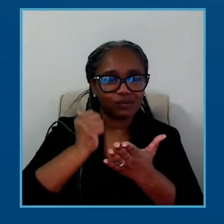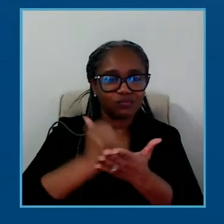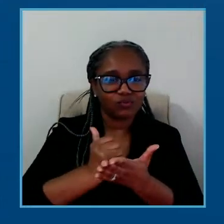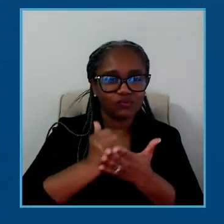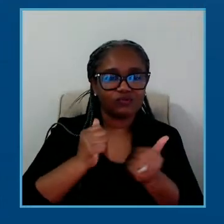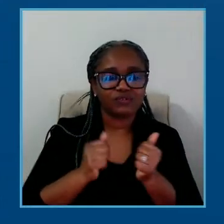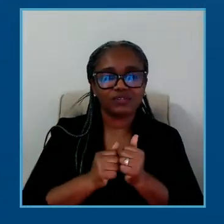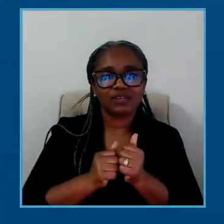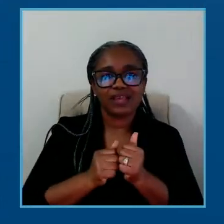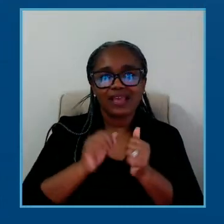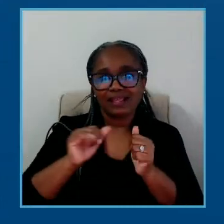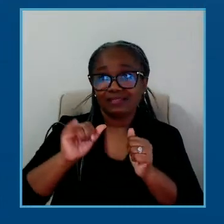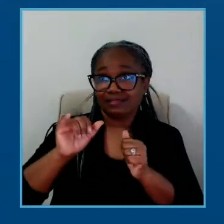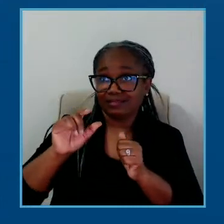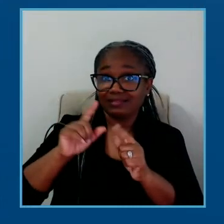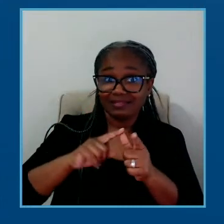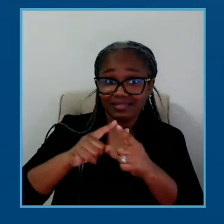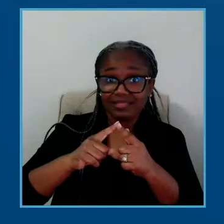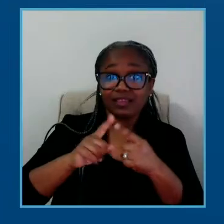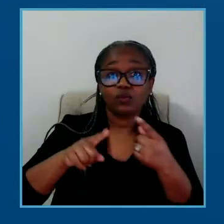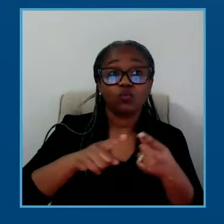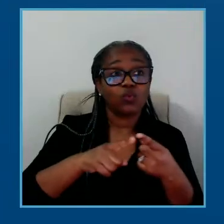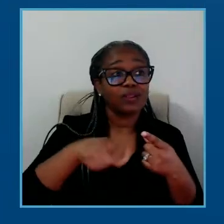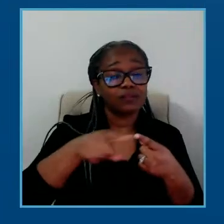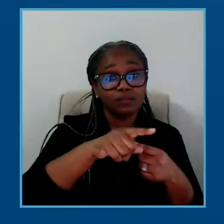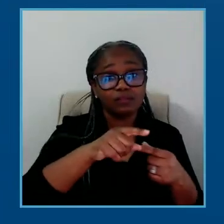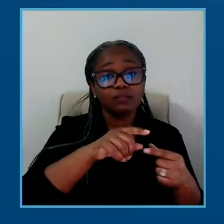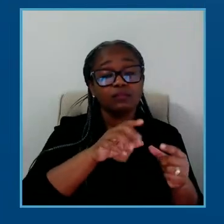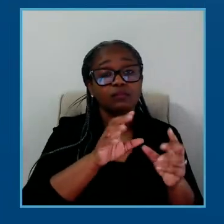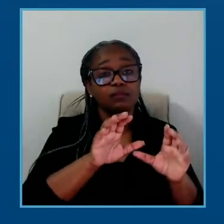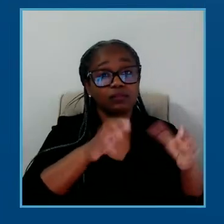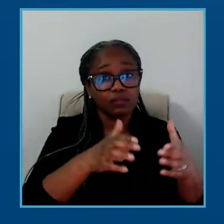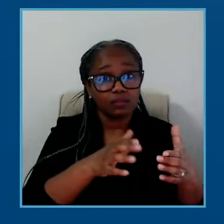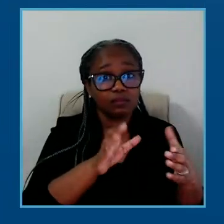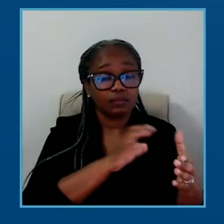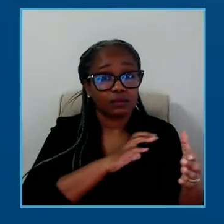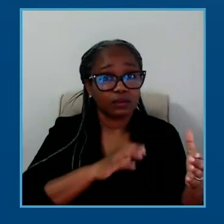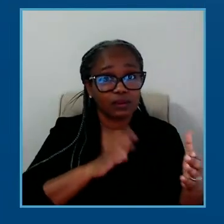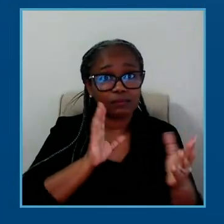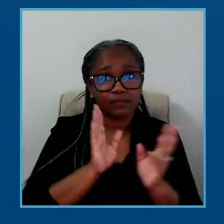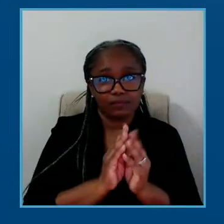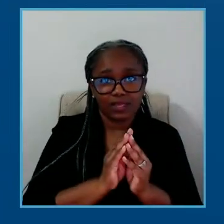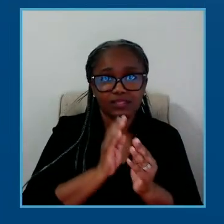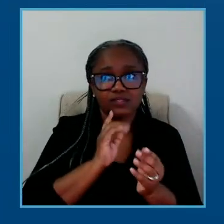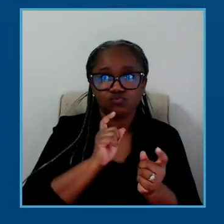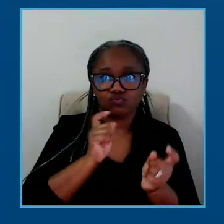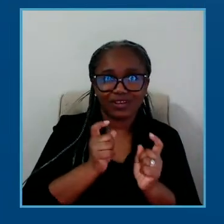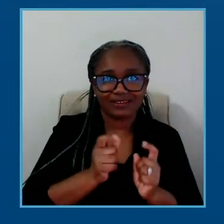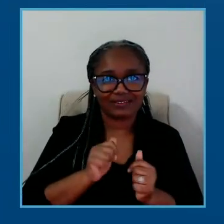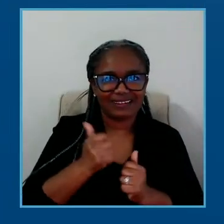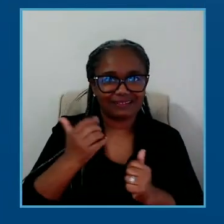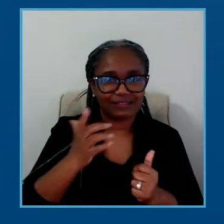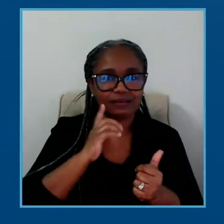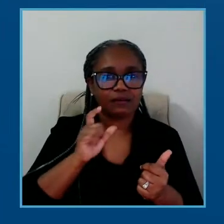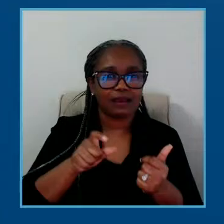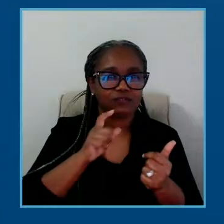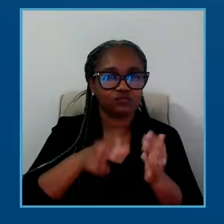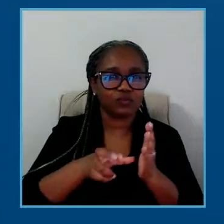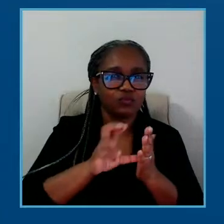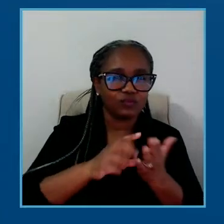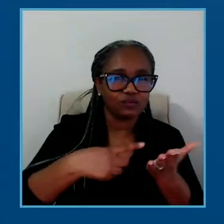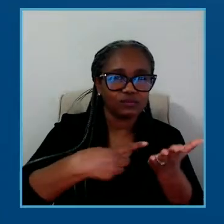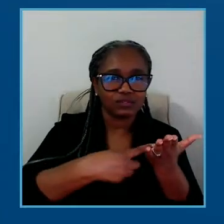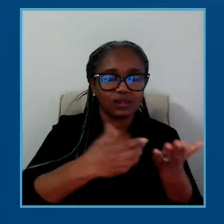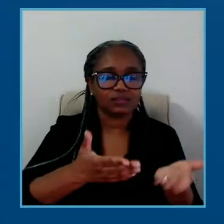a recommendation for the resolution of the challenge for the full DNC's consideration. Ultimately, our responsibility is to review